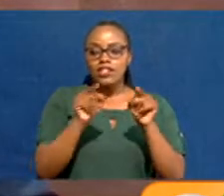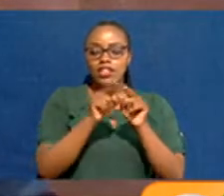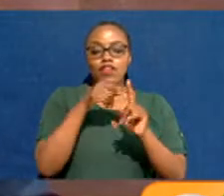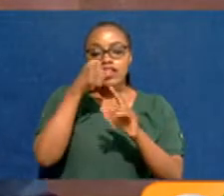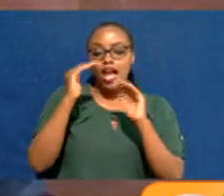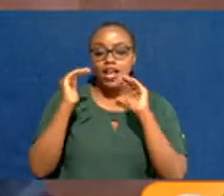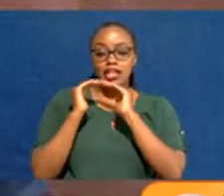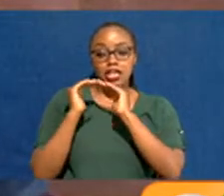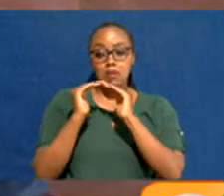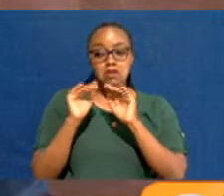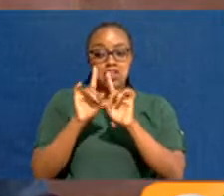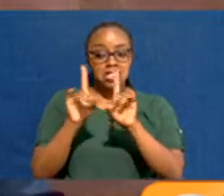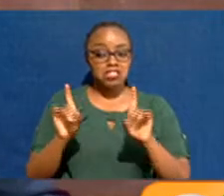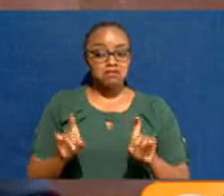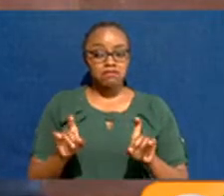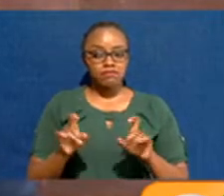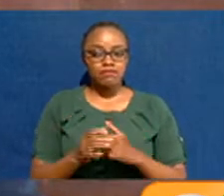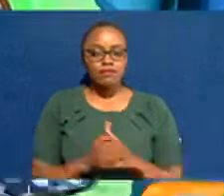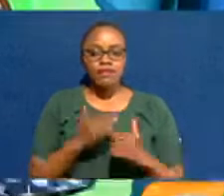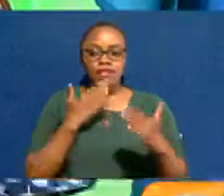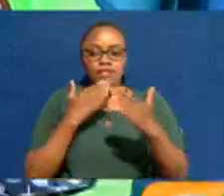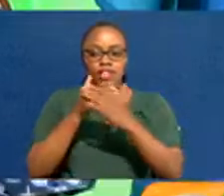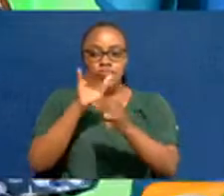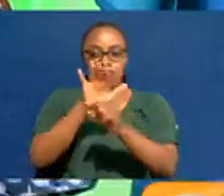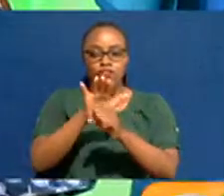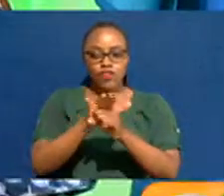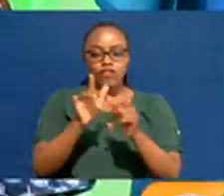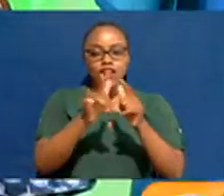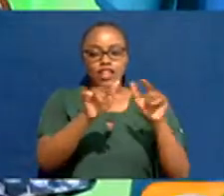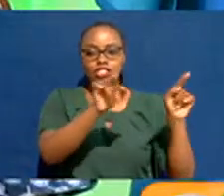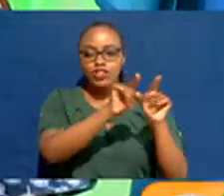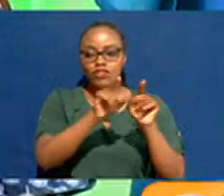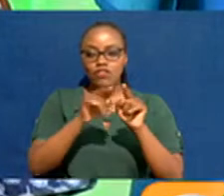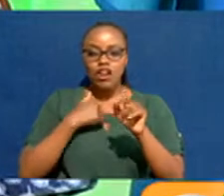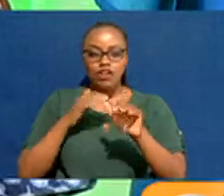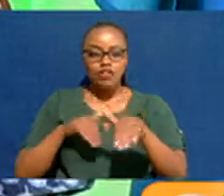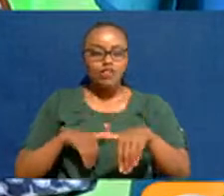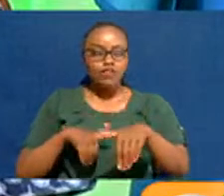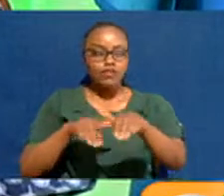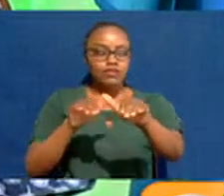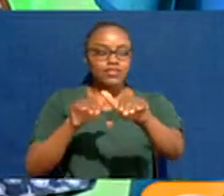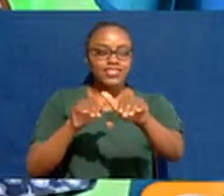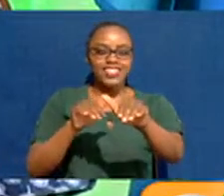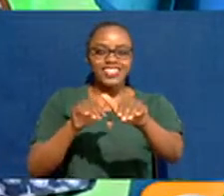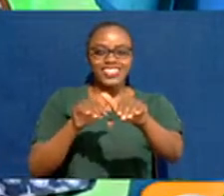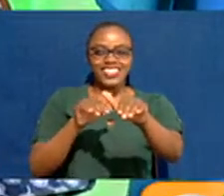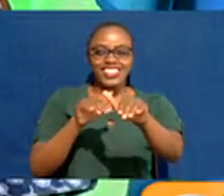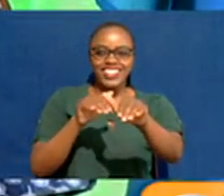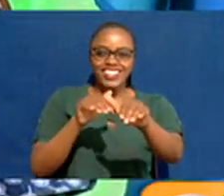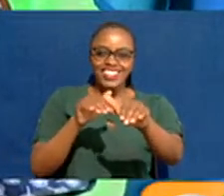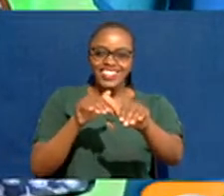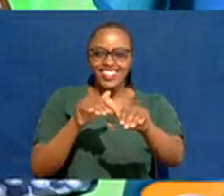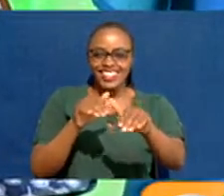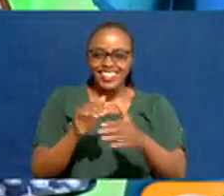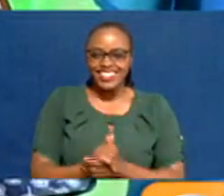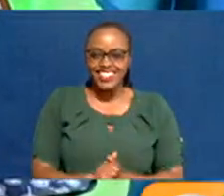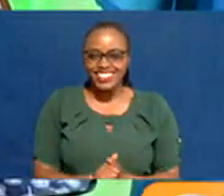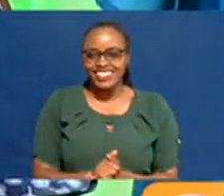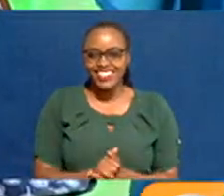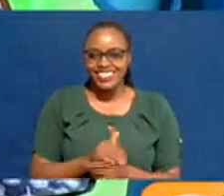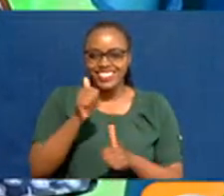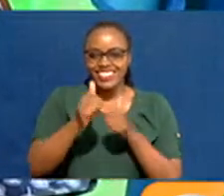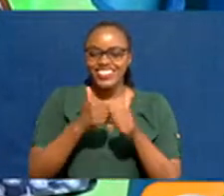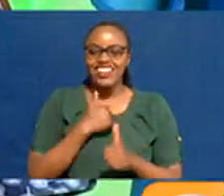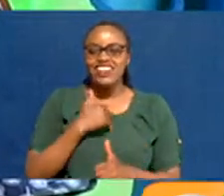democracy? Thank you very much. Let me also follow suit and introduce myself the way you have done. I'm